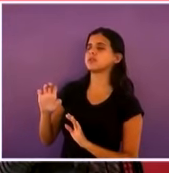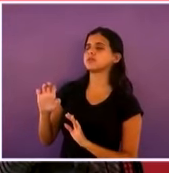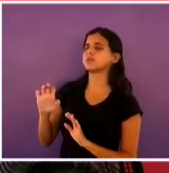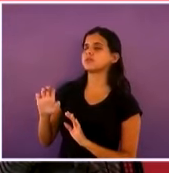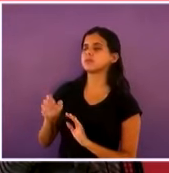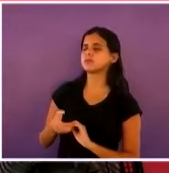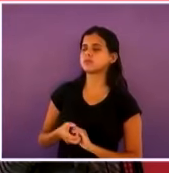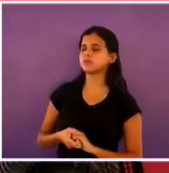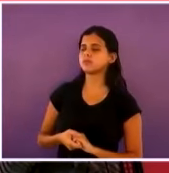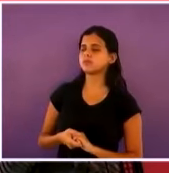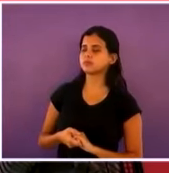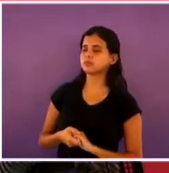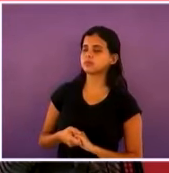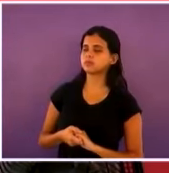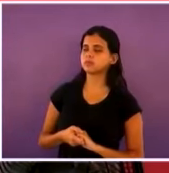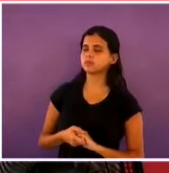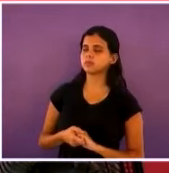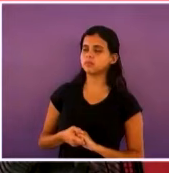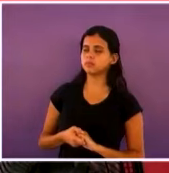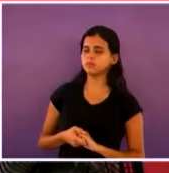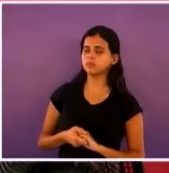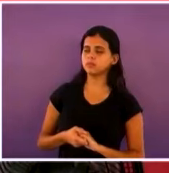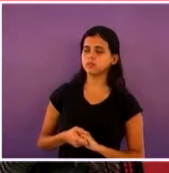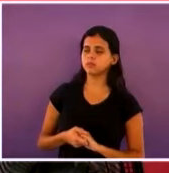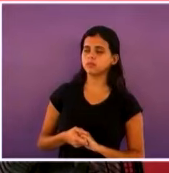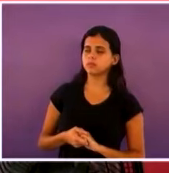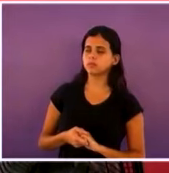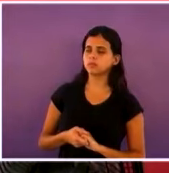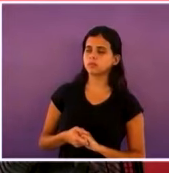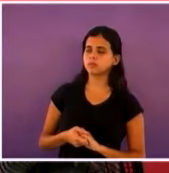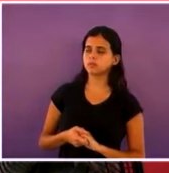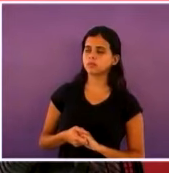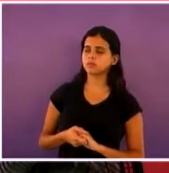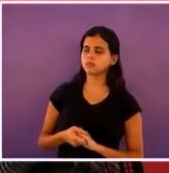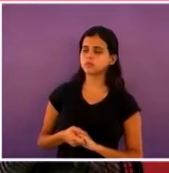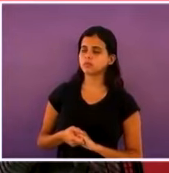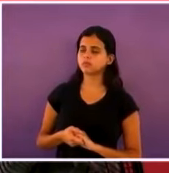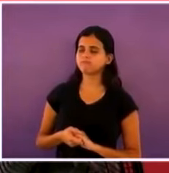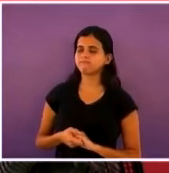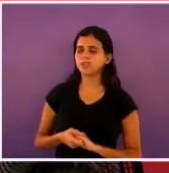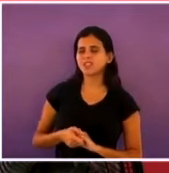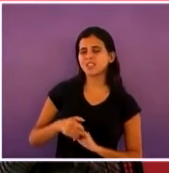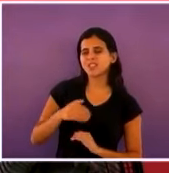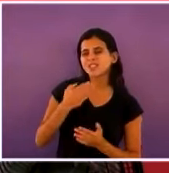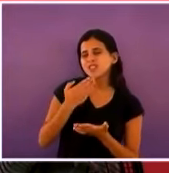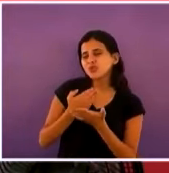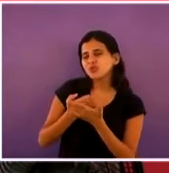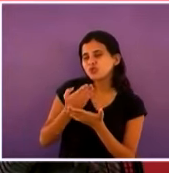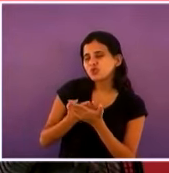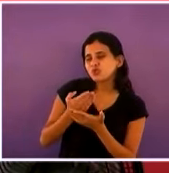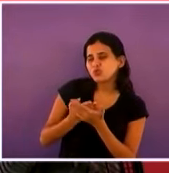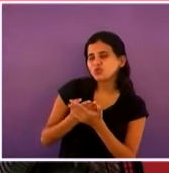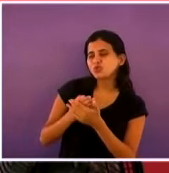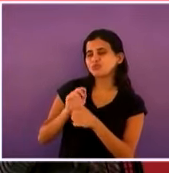complexity of modern day ecumenism. Ao navegar dentro